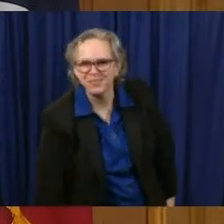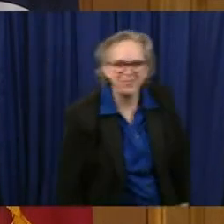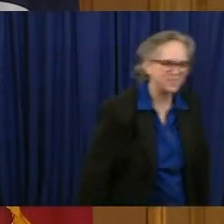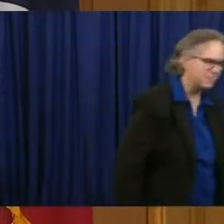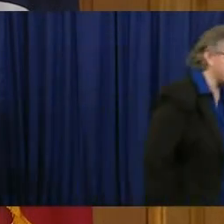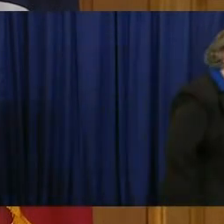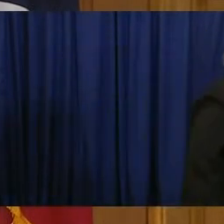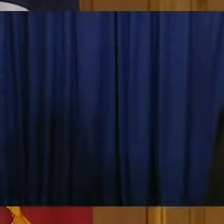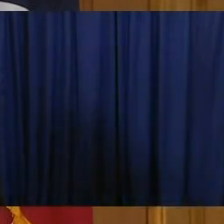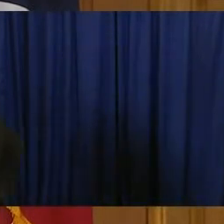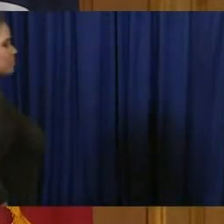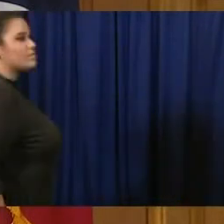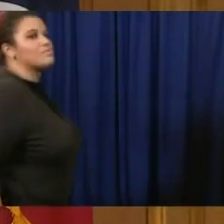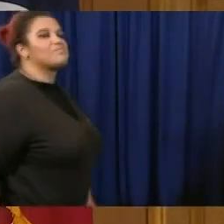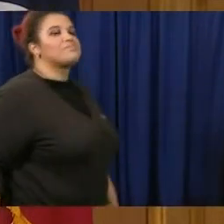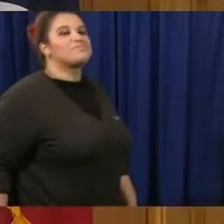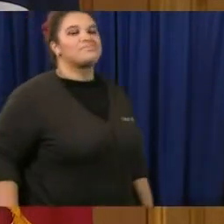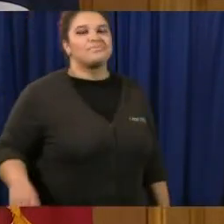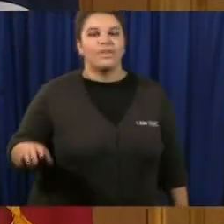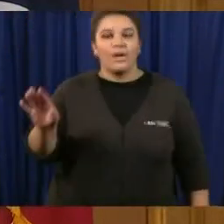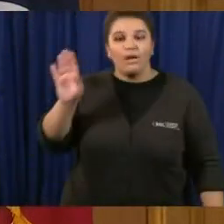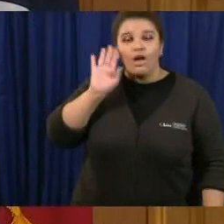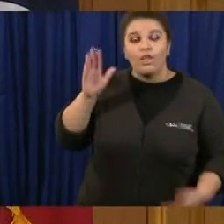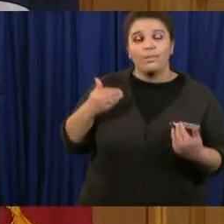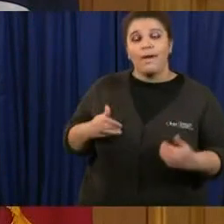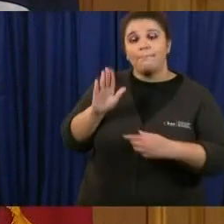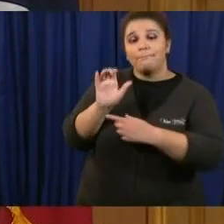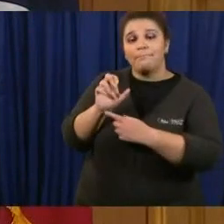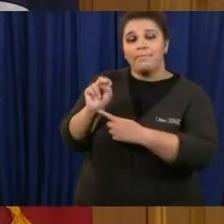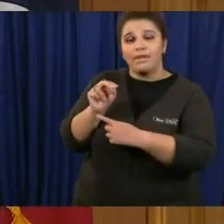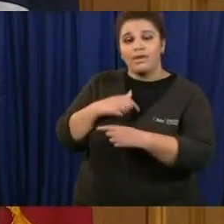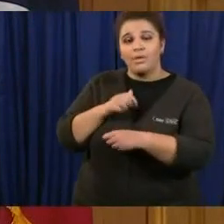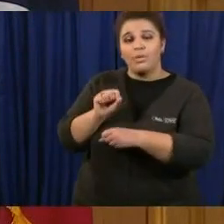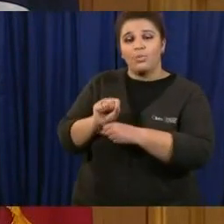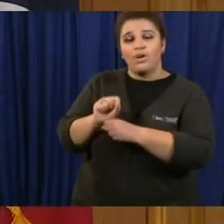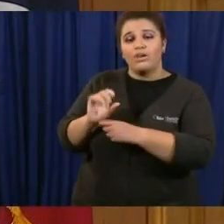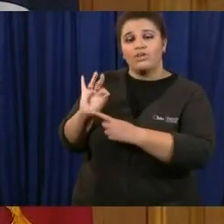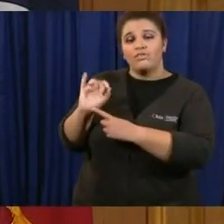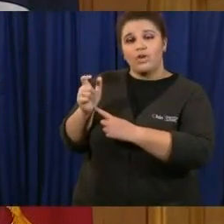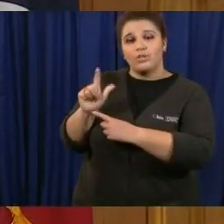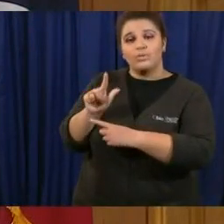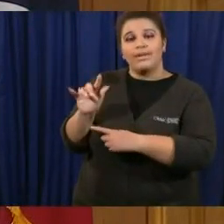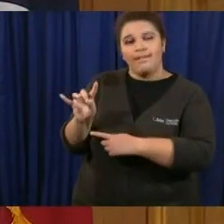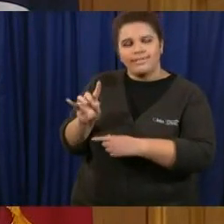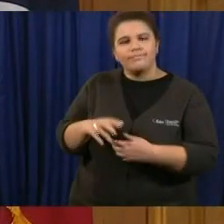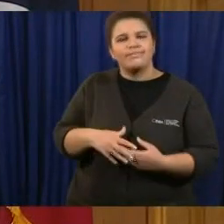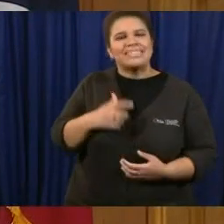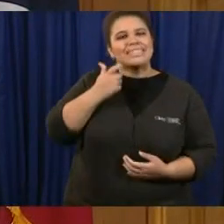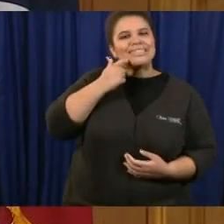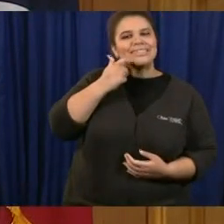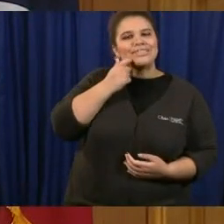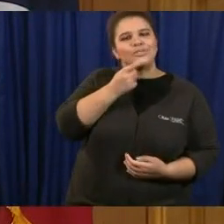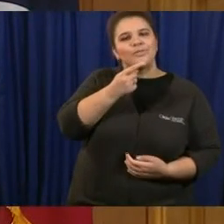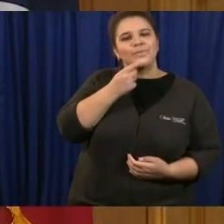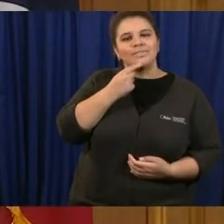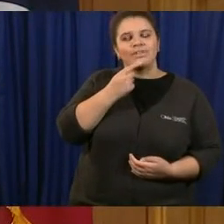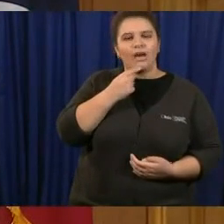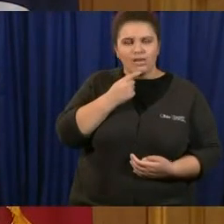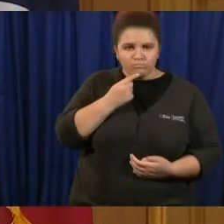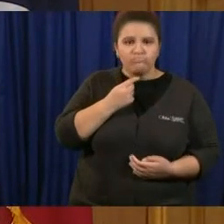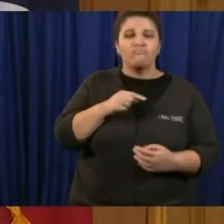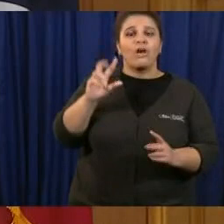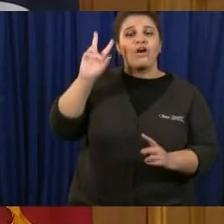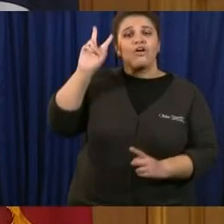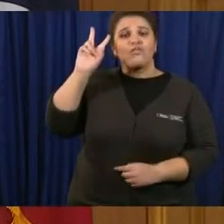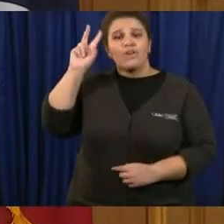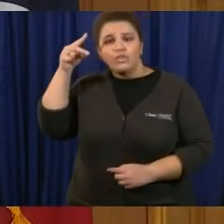Hello, Governor. Ben Garbrick with ABC 6 and Fox 28. You mentioned a moment ago that you have fairly frequent conversations with the Vice President and other folks in